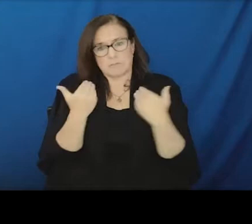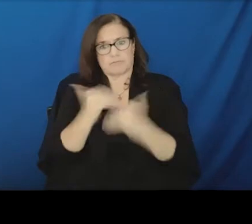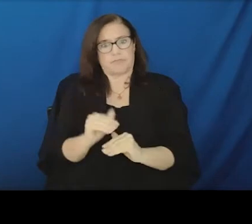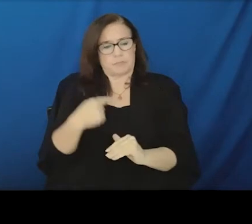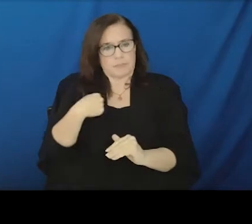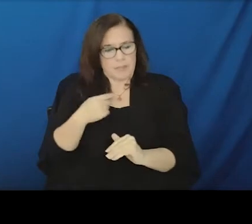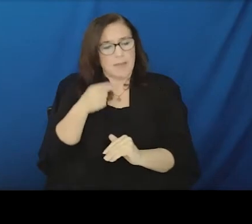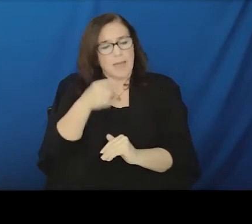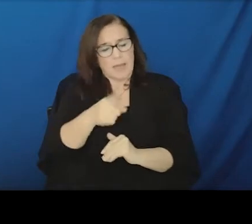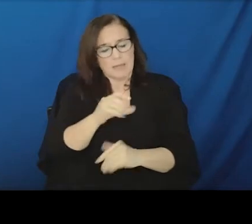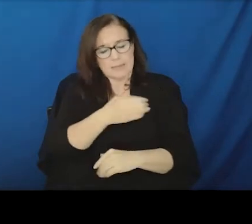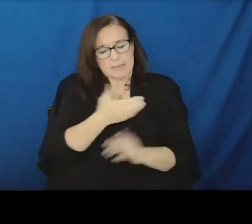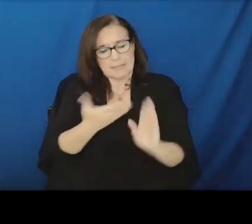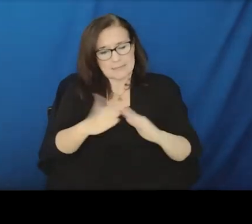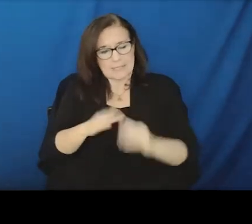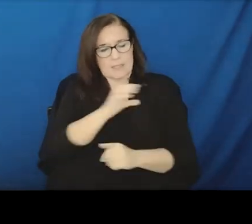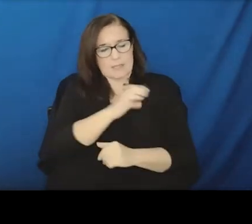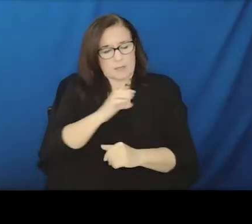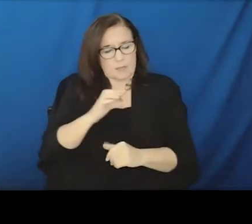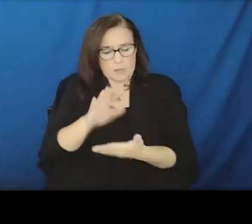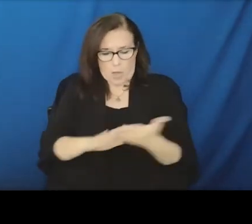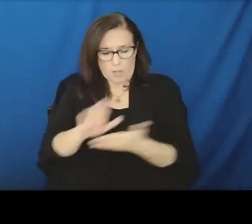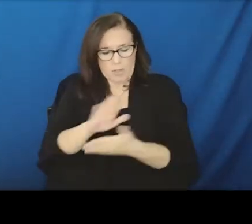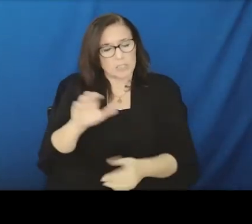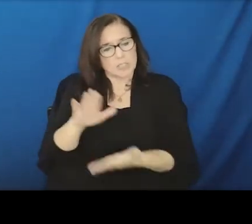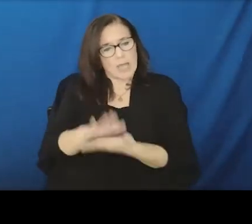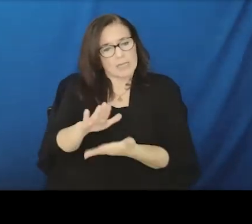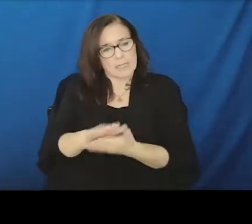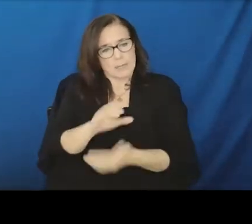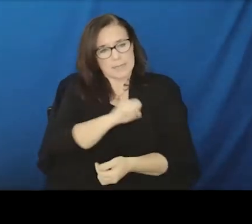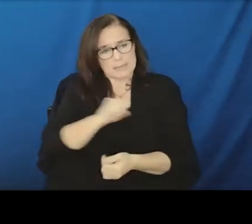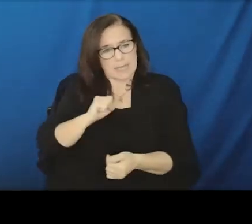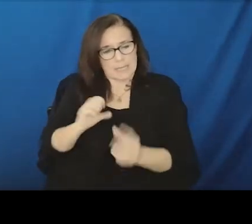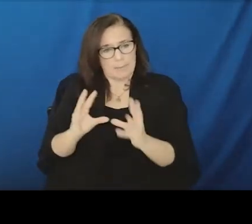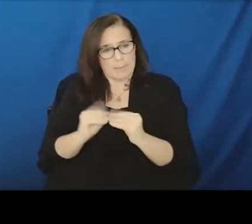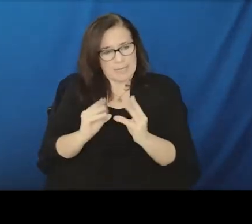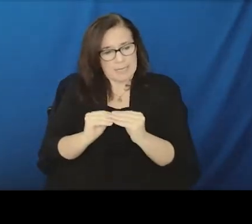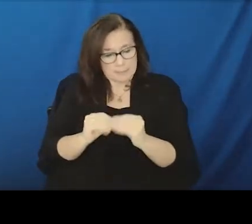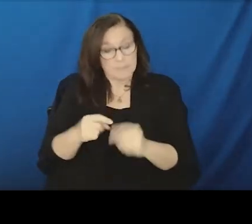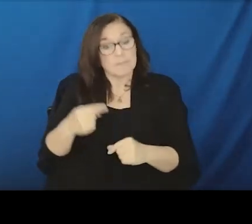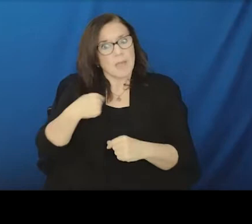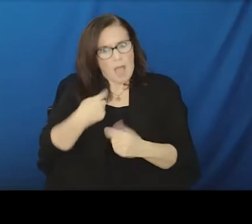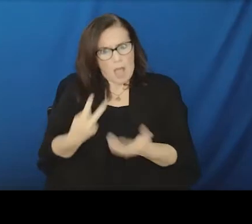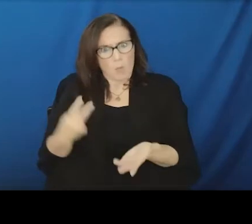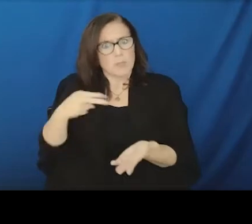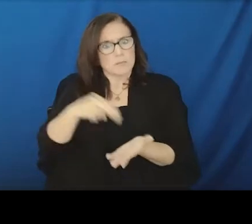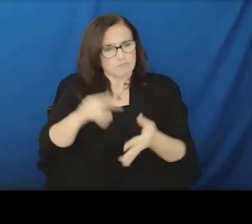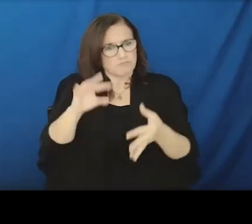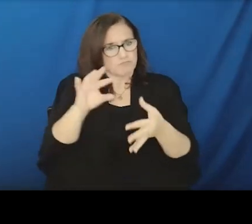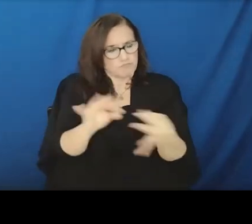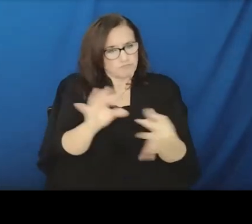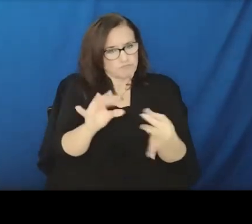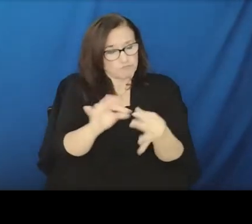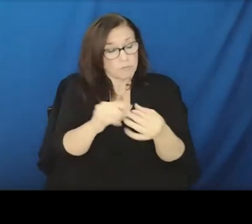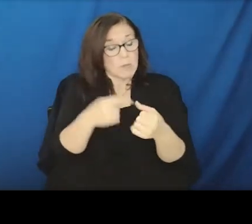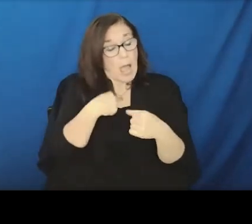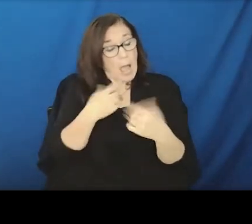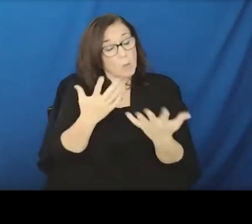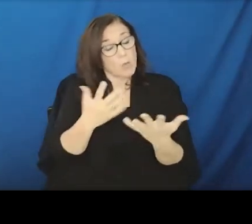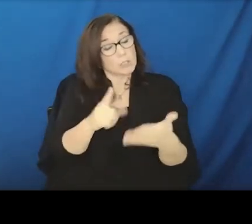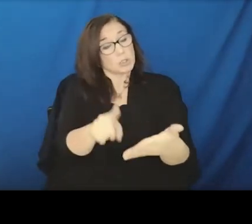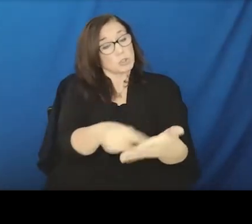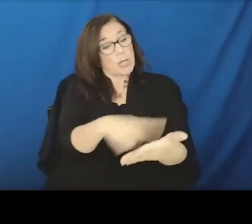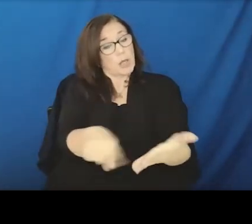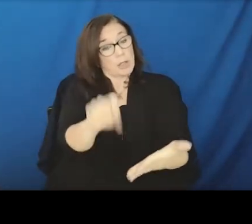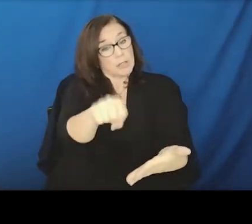Academic Senate meeting. I attempted to make public comment. I was respectful, even though I was critical of